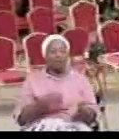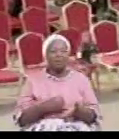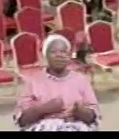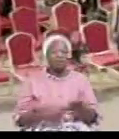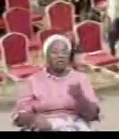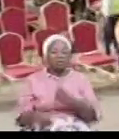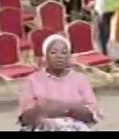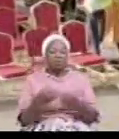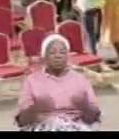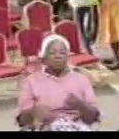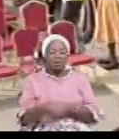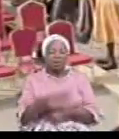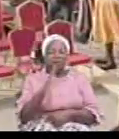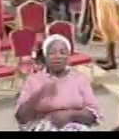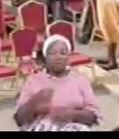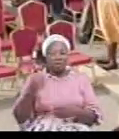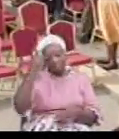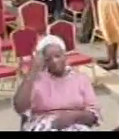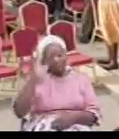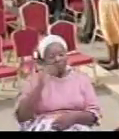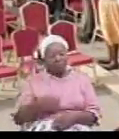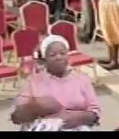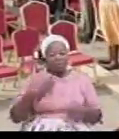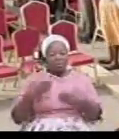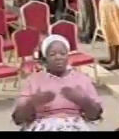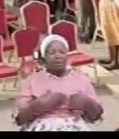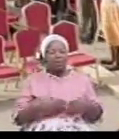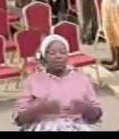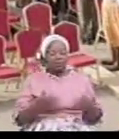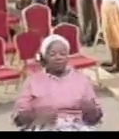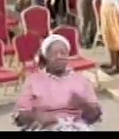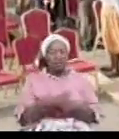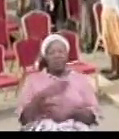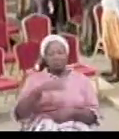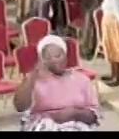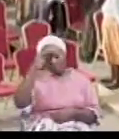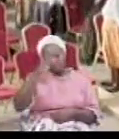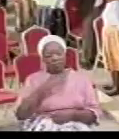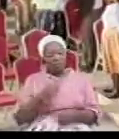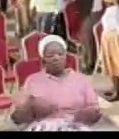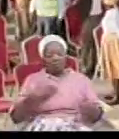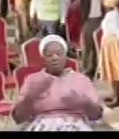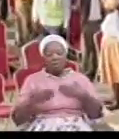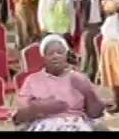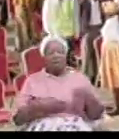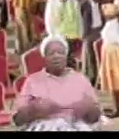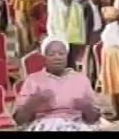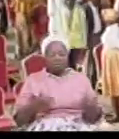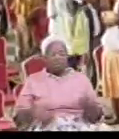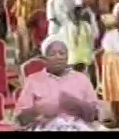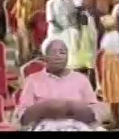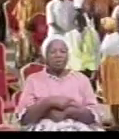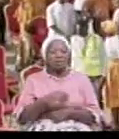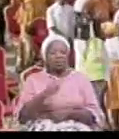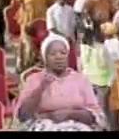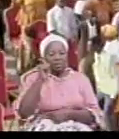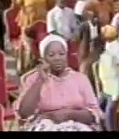rejoice. Today the women will rejoice. Today the ministers will